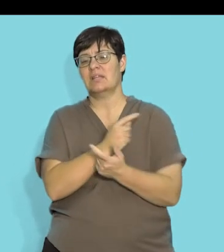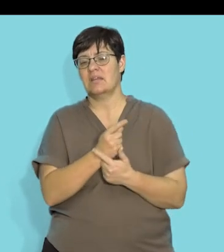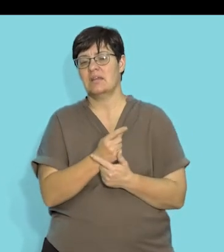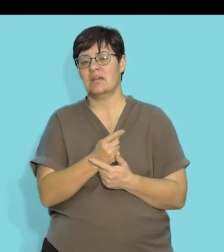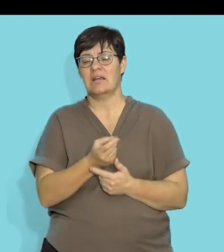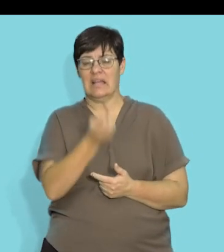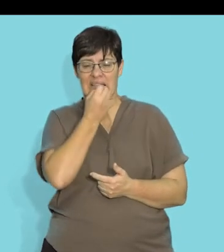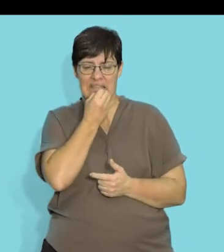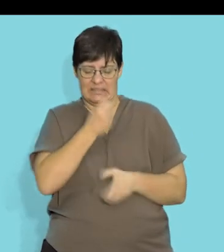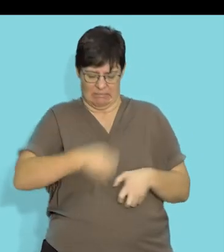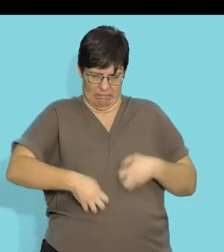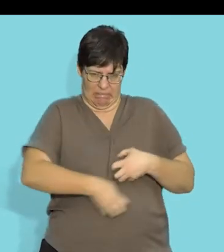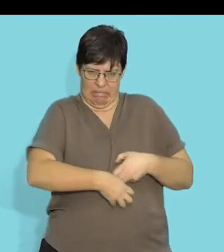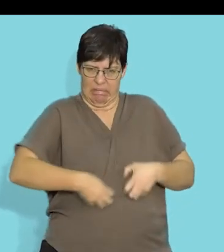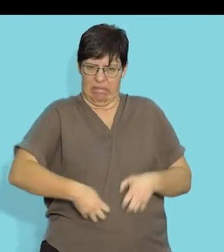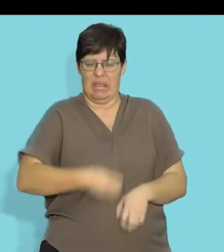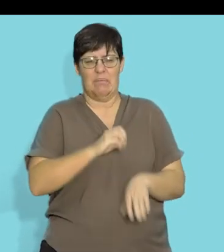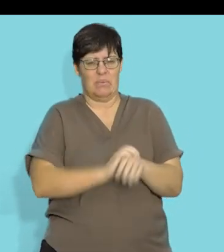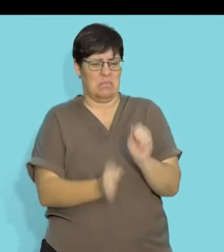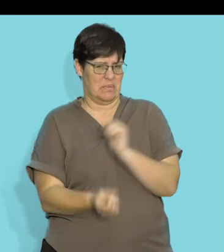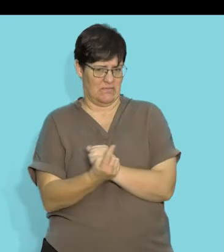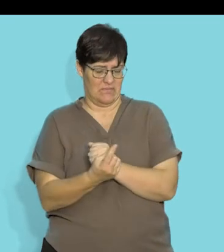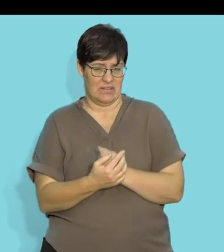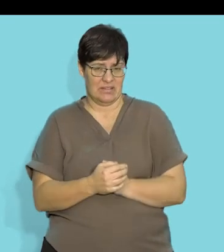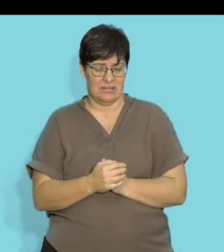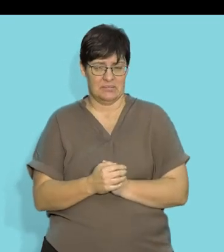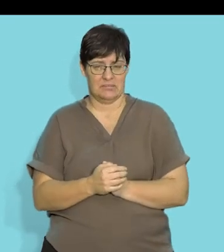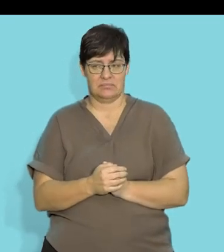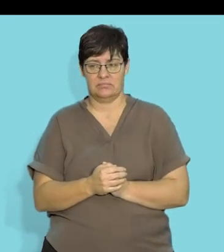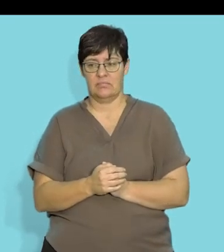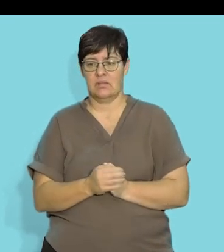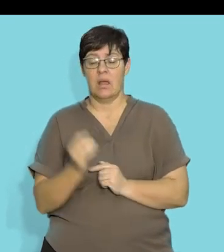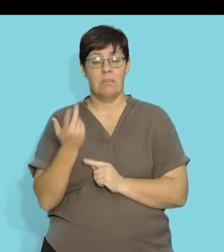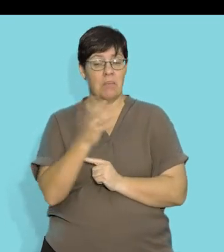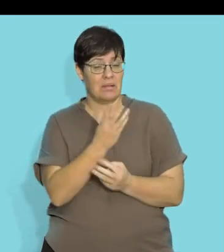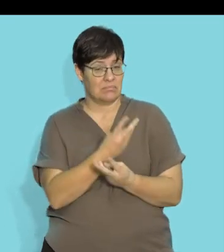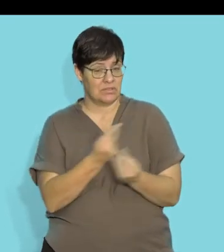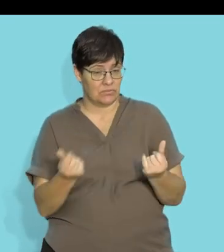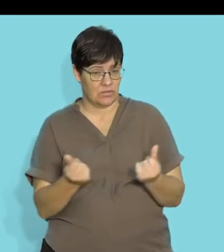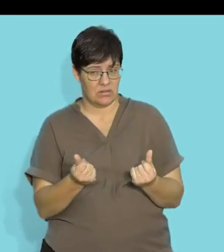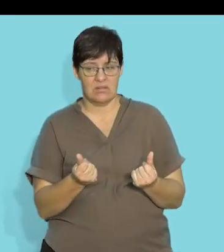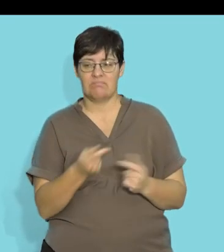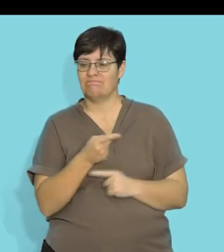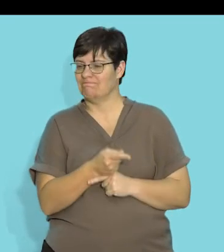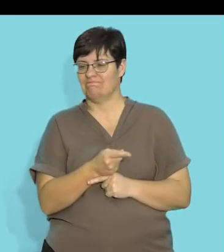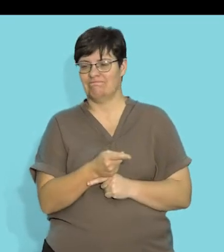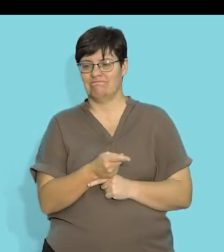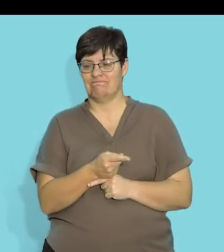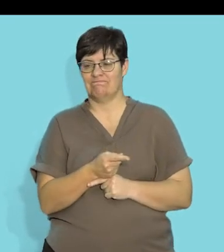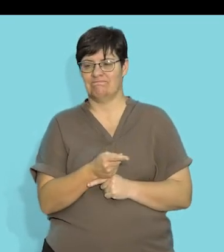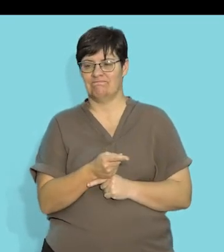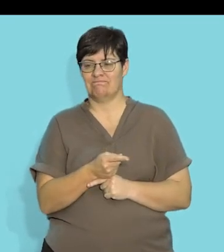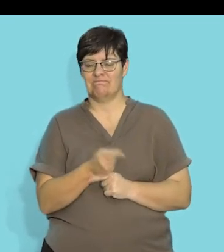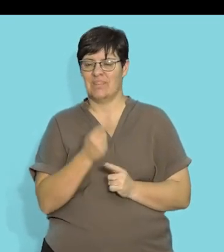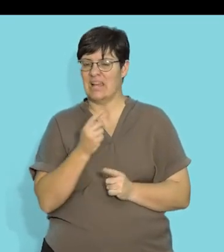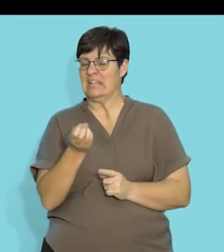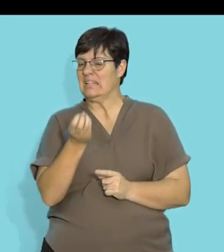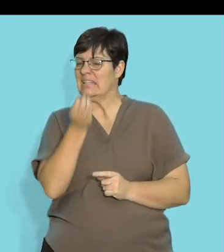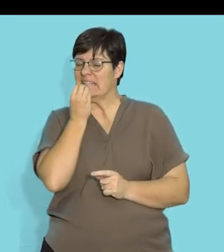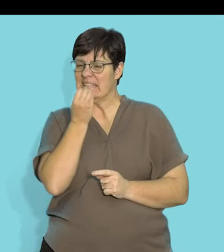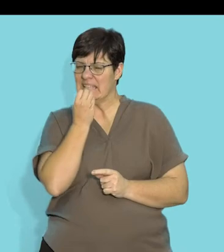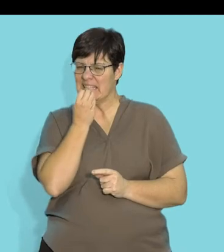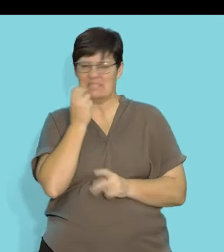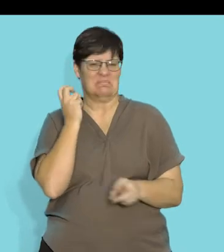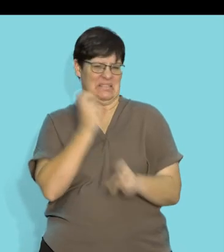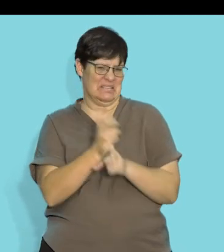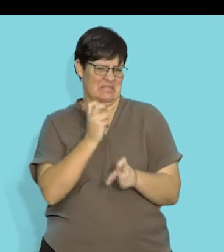digestion problems. So you'll find that the plant material becomes difficult for